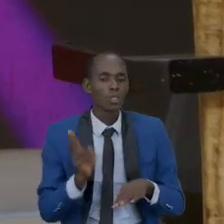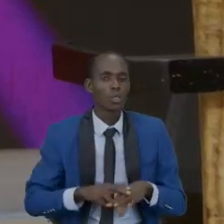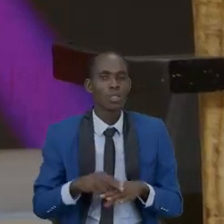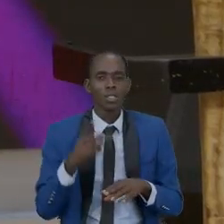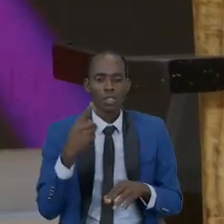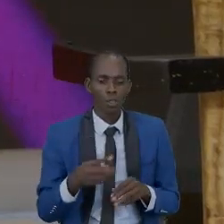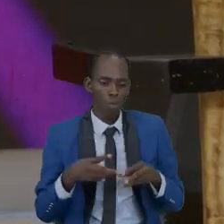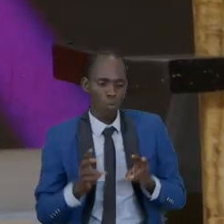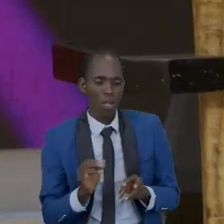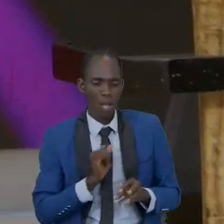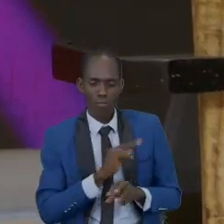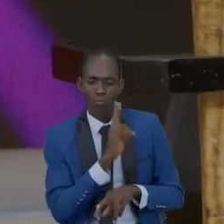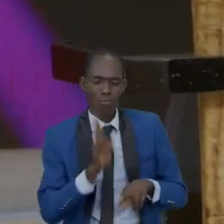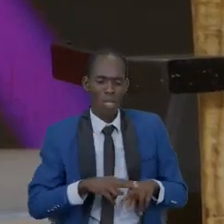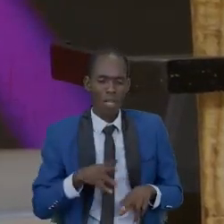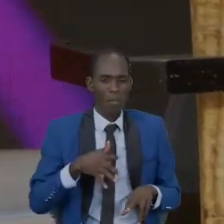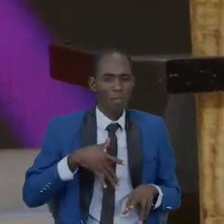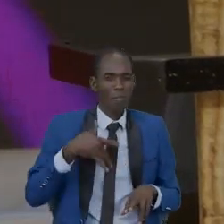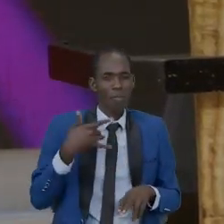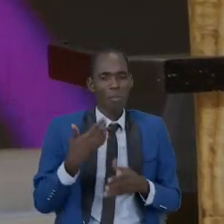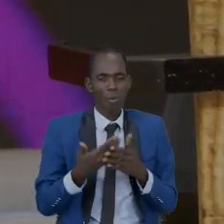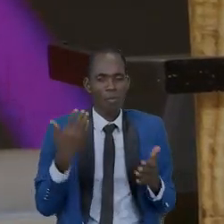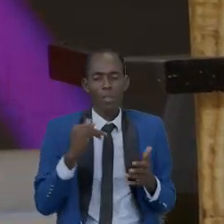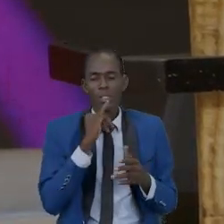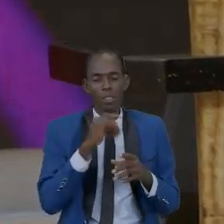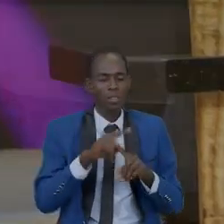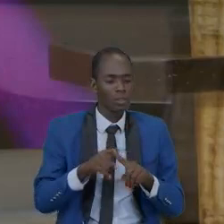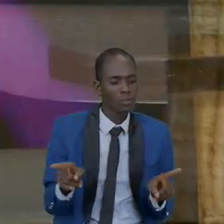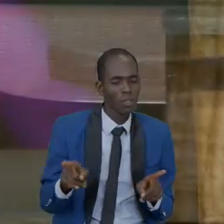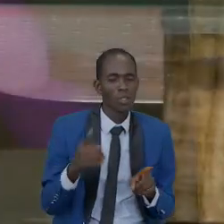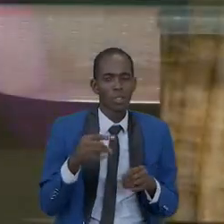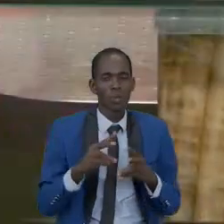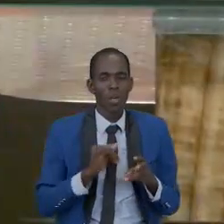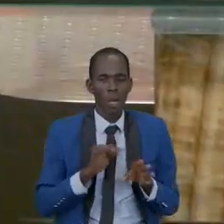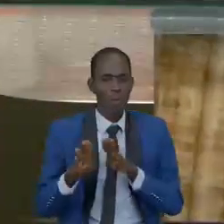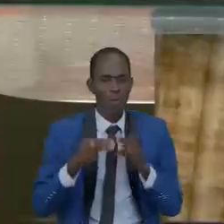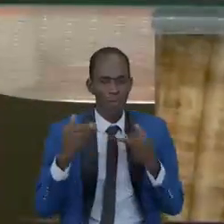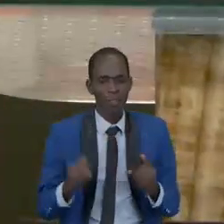to act, crucified, and the way I used to behave, crucified, and then